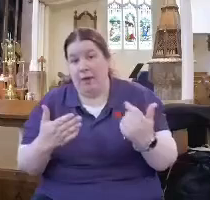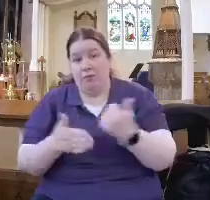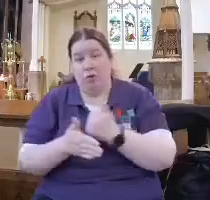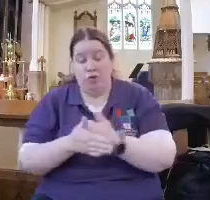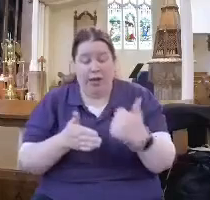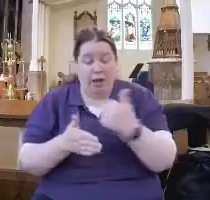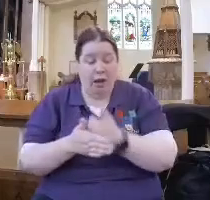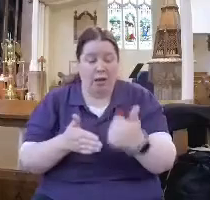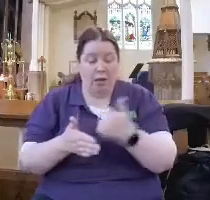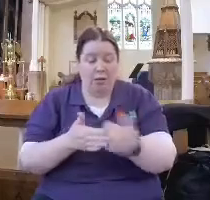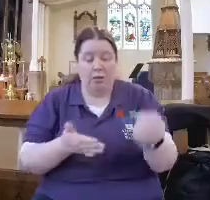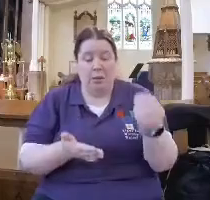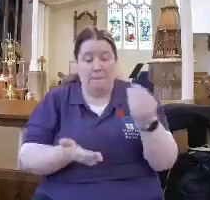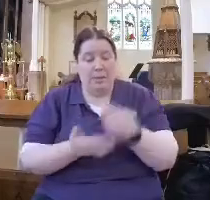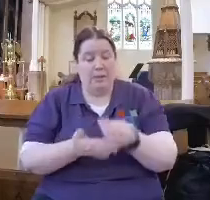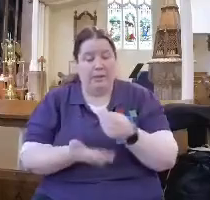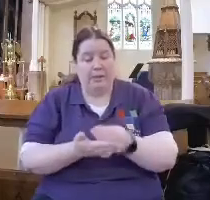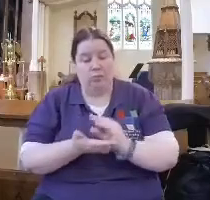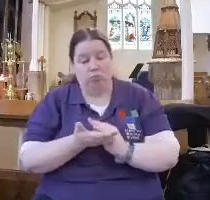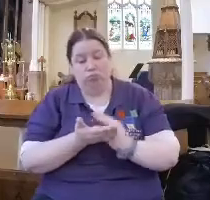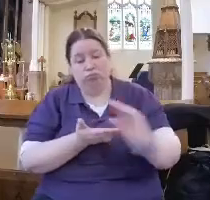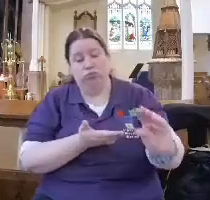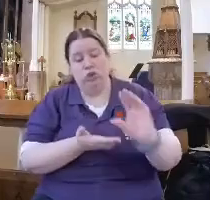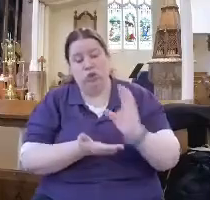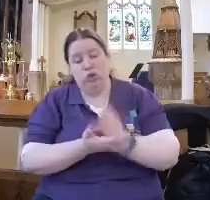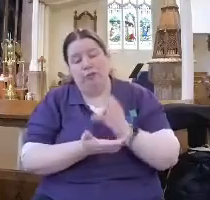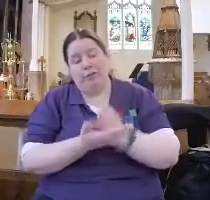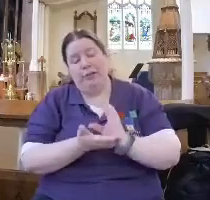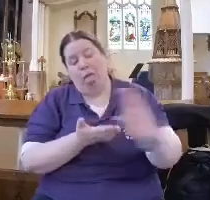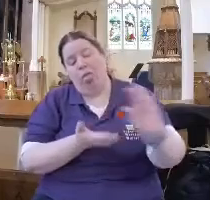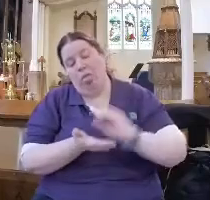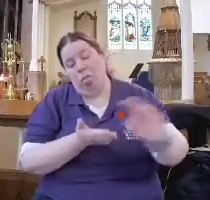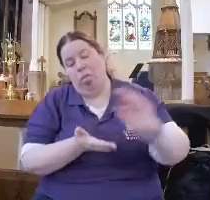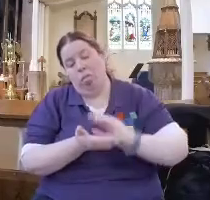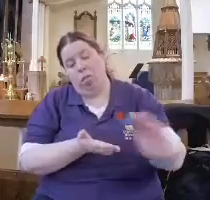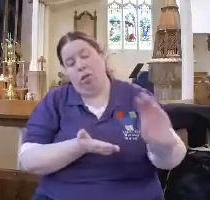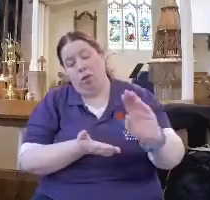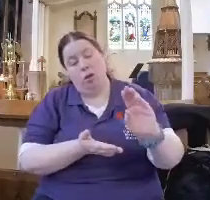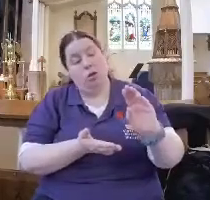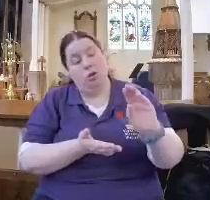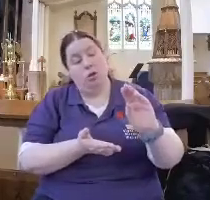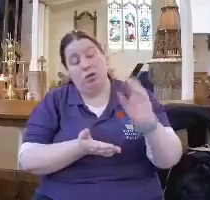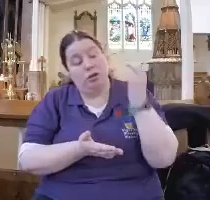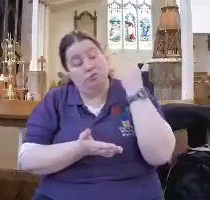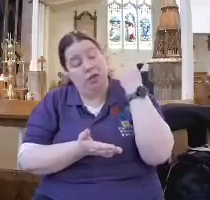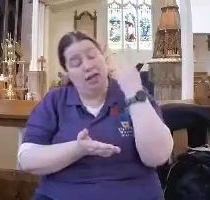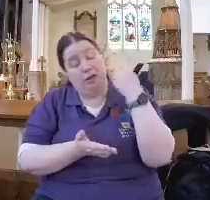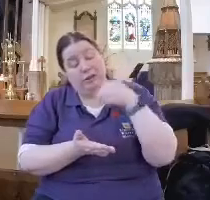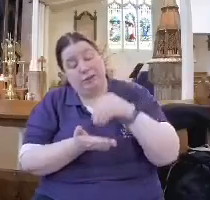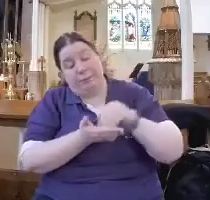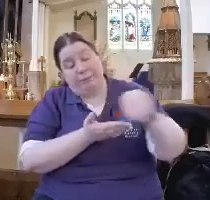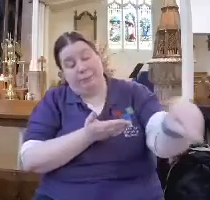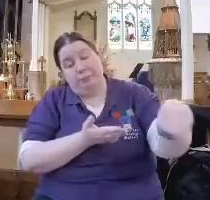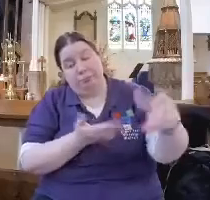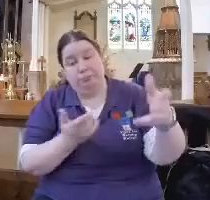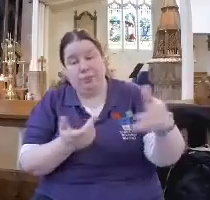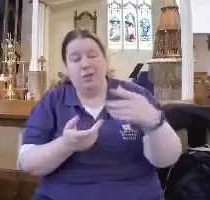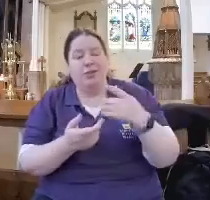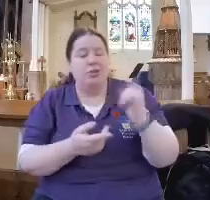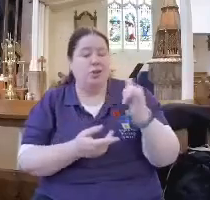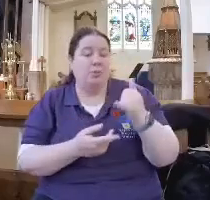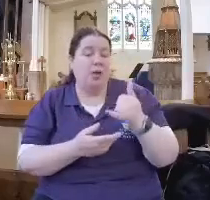order to give money to a charity, after a while it just goes out the door. Do you really think about it anymore? Is